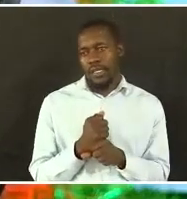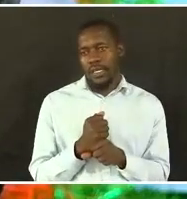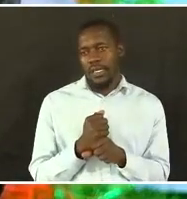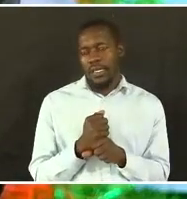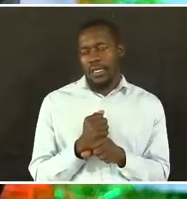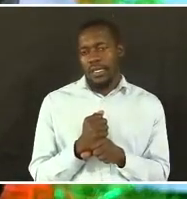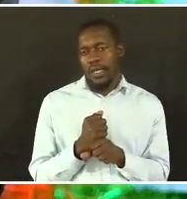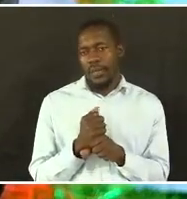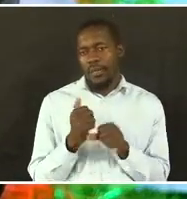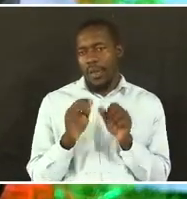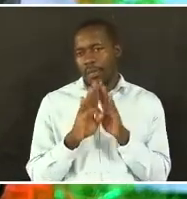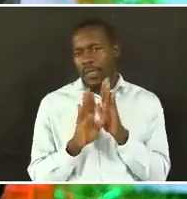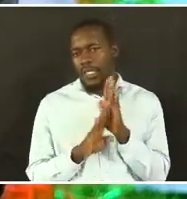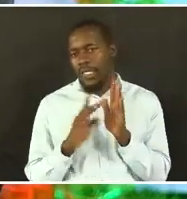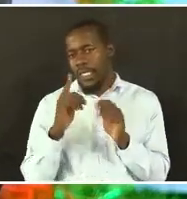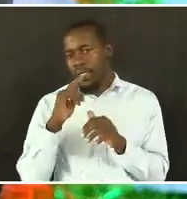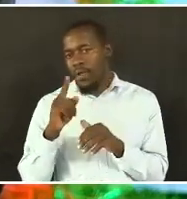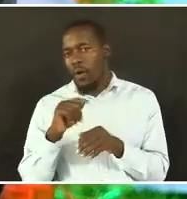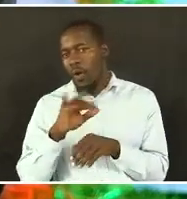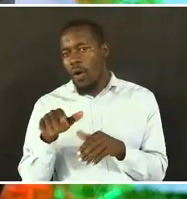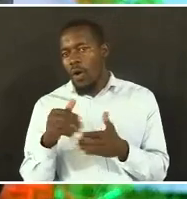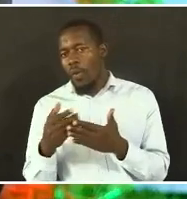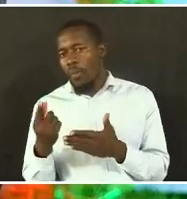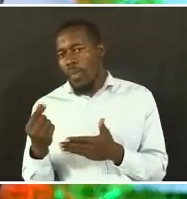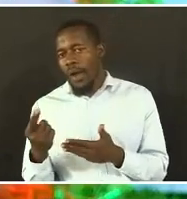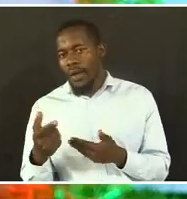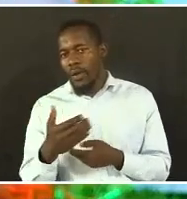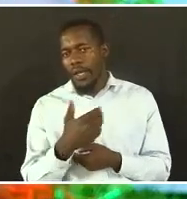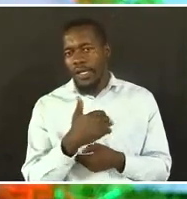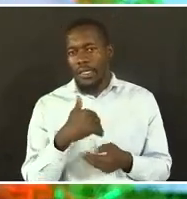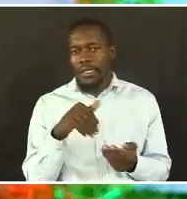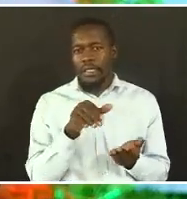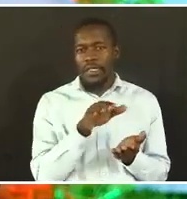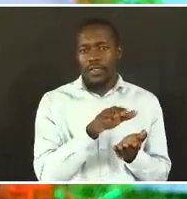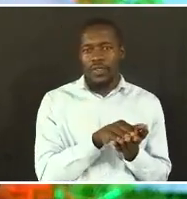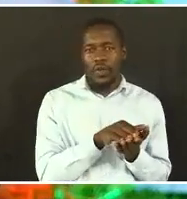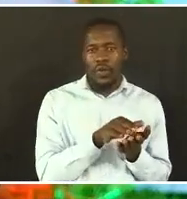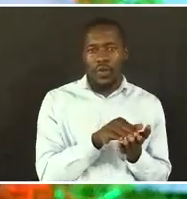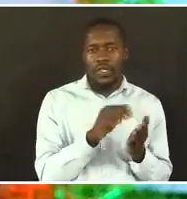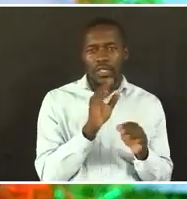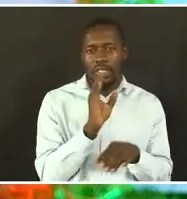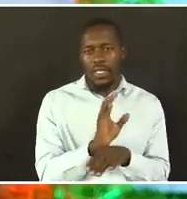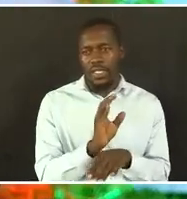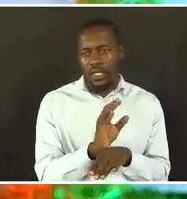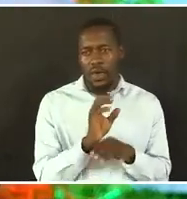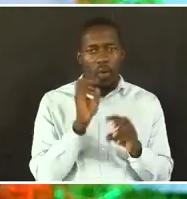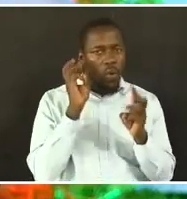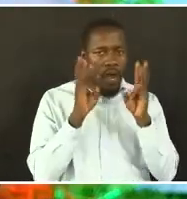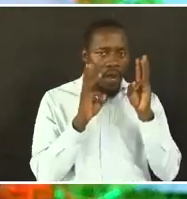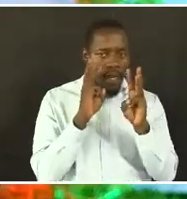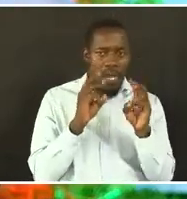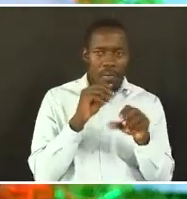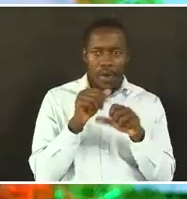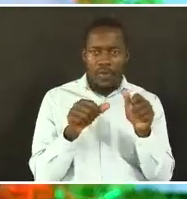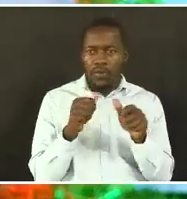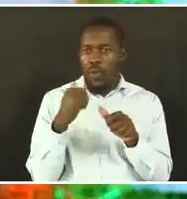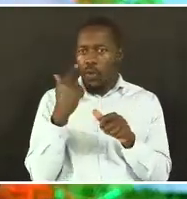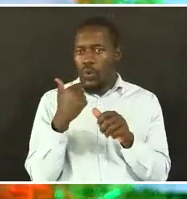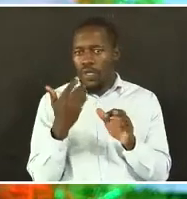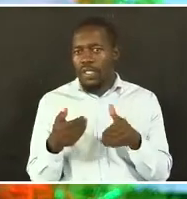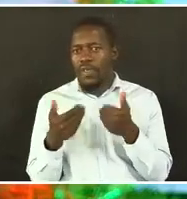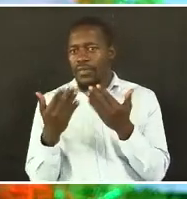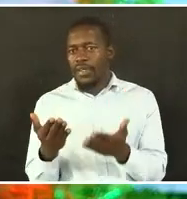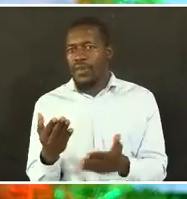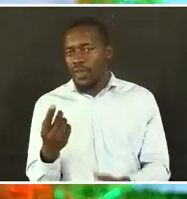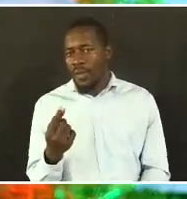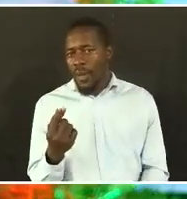into the storehouse. So you as a church member, don't worry about who is going to be given the money. Bring the money to